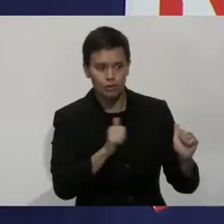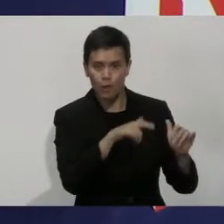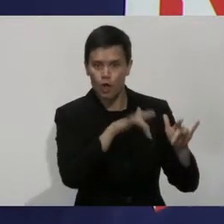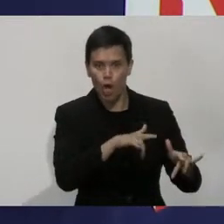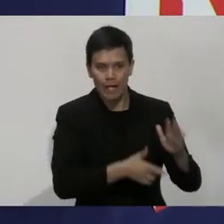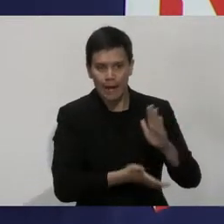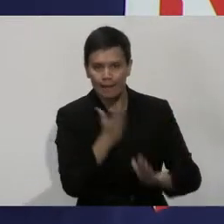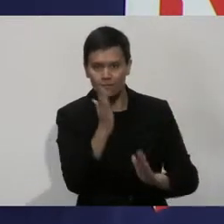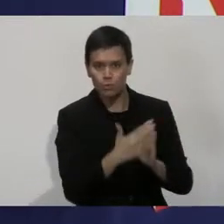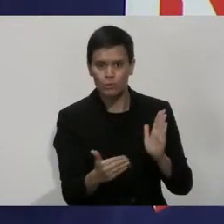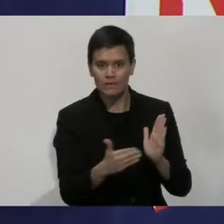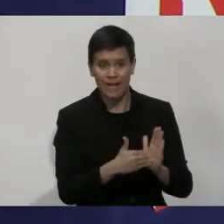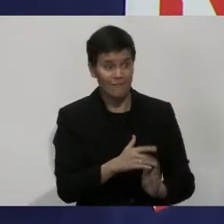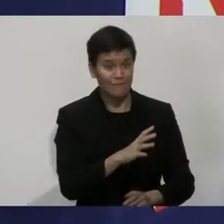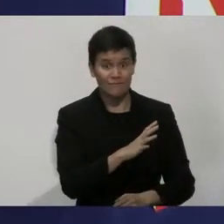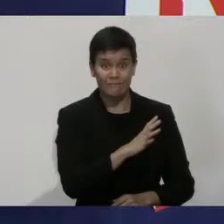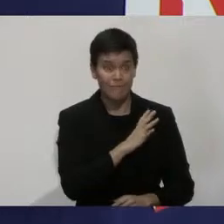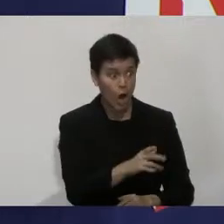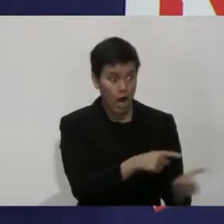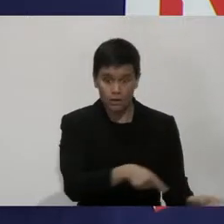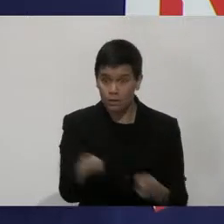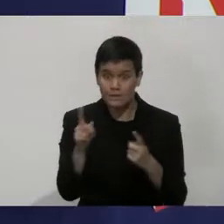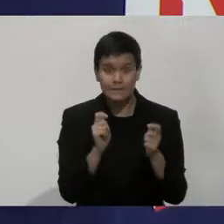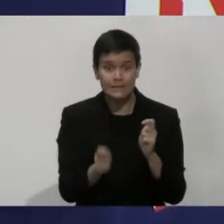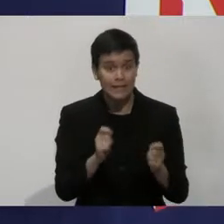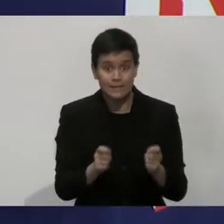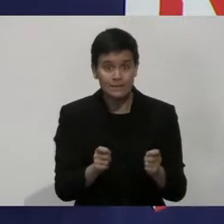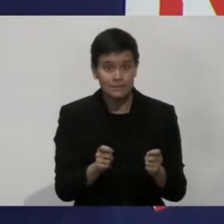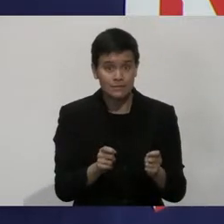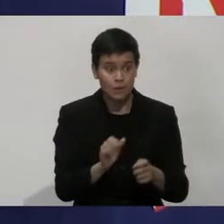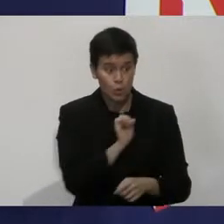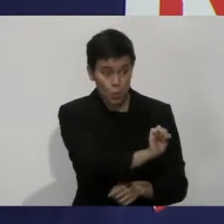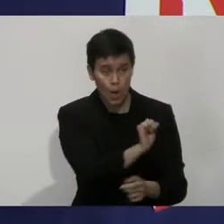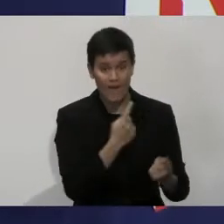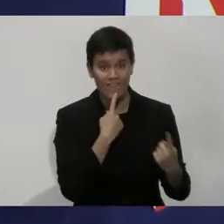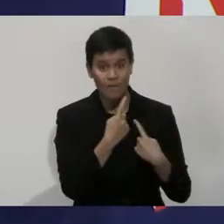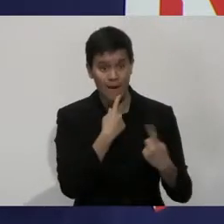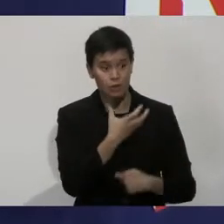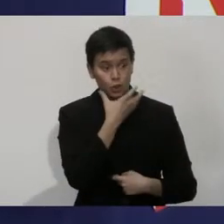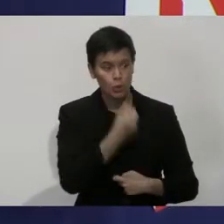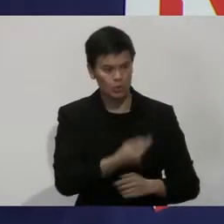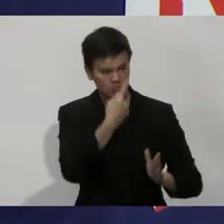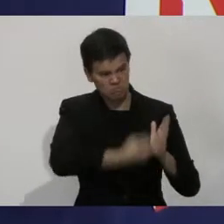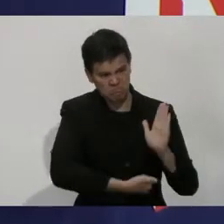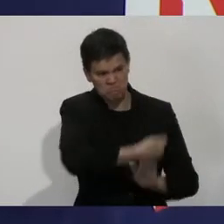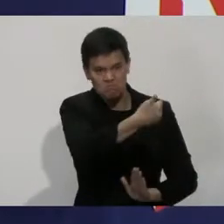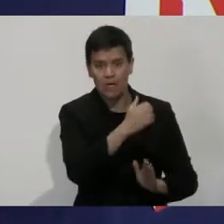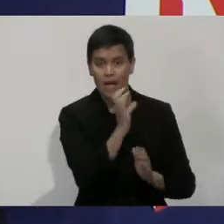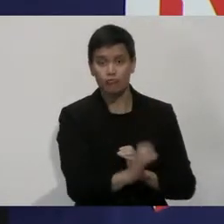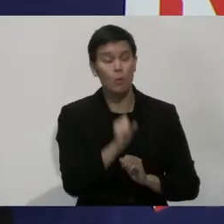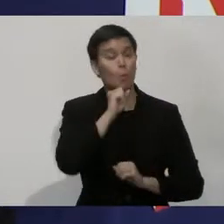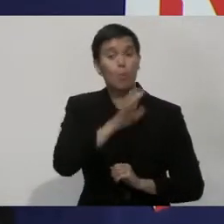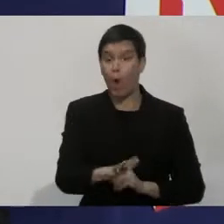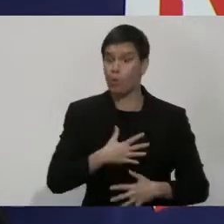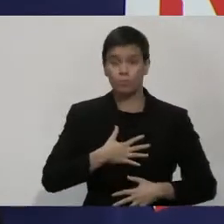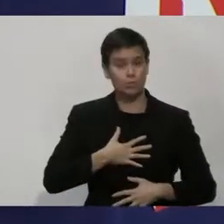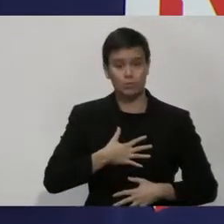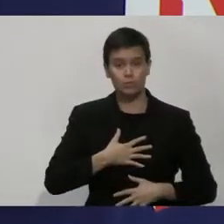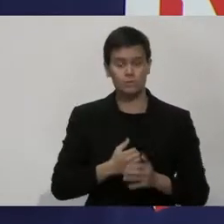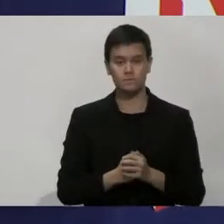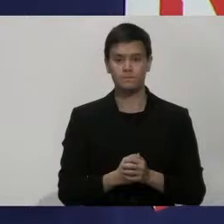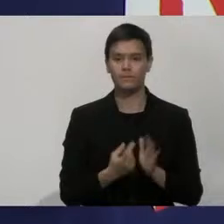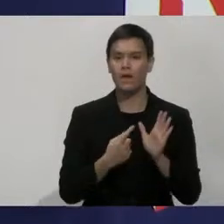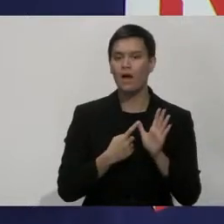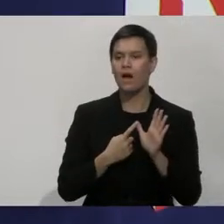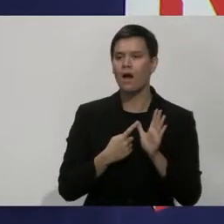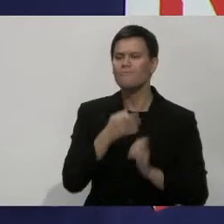health response. So go and get a test. We won't use the information they supply through that testing process for immigration purposes. Any reports to you as